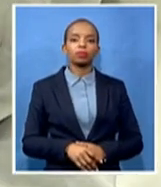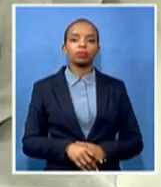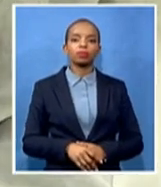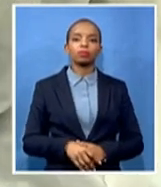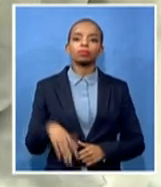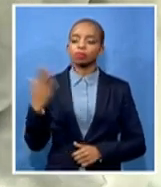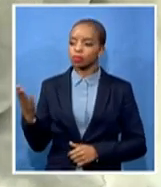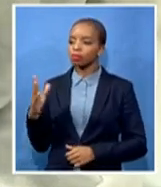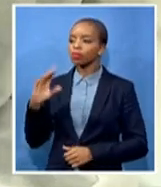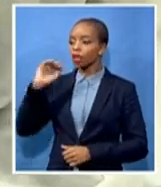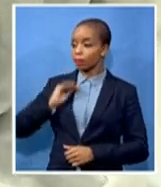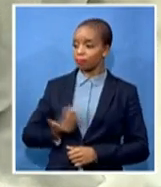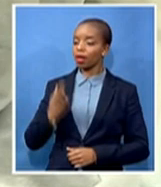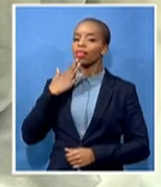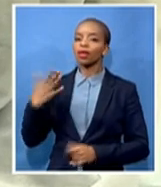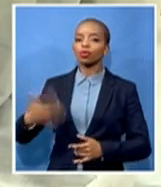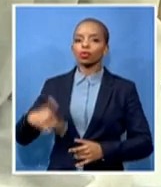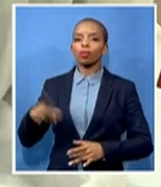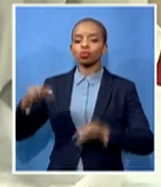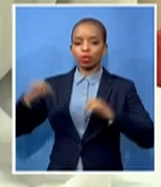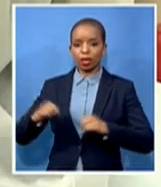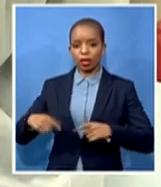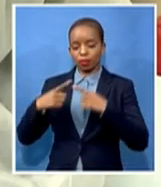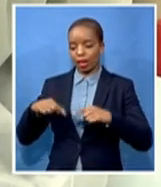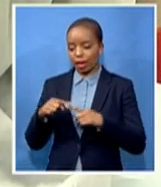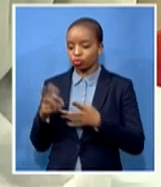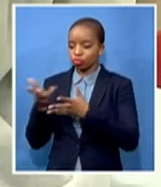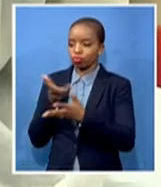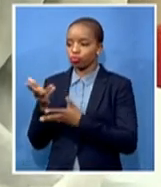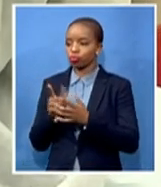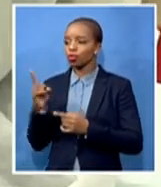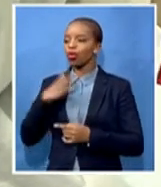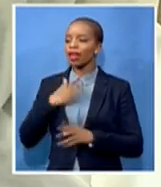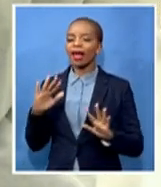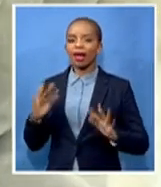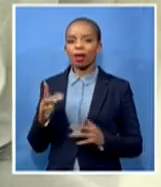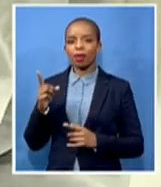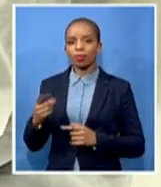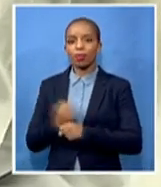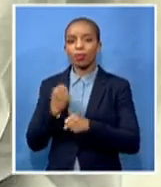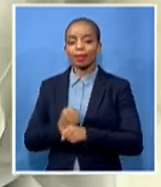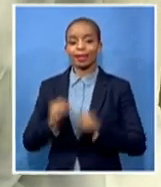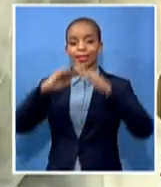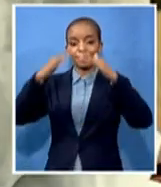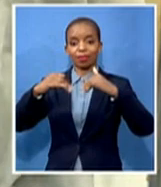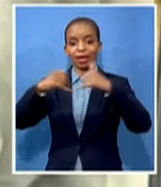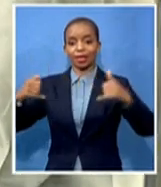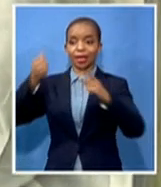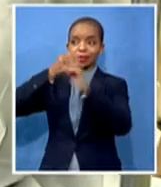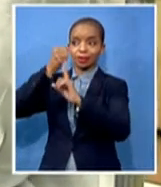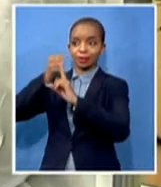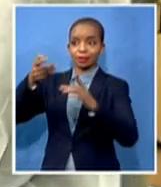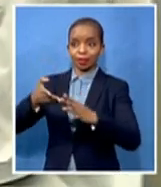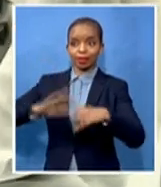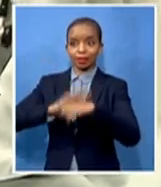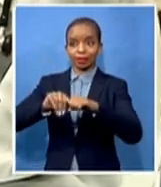you. What is it like being at the front line of fighting this pandemic? And now you find yourself at risk as well this morning, having